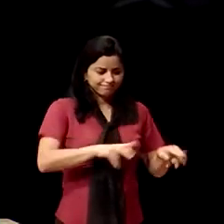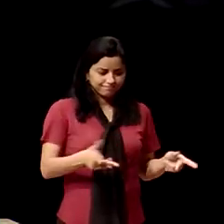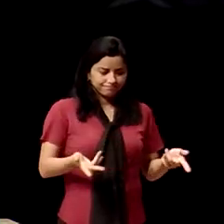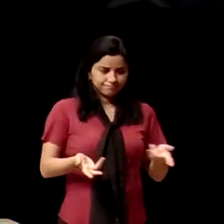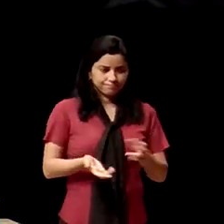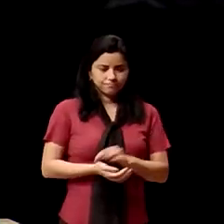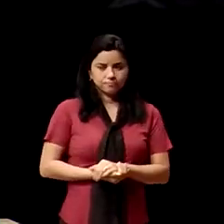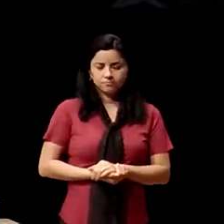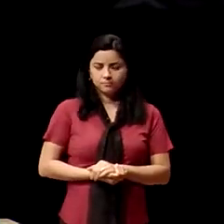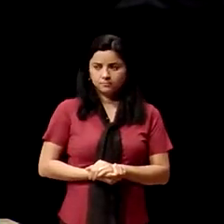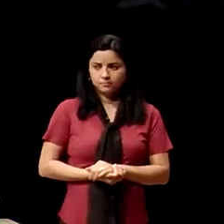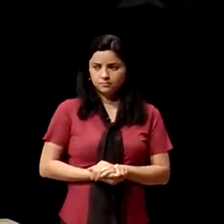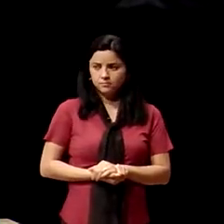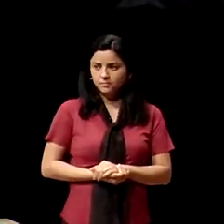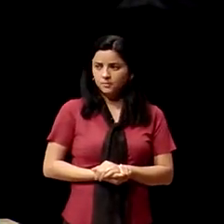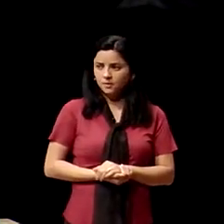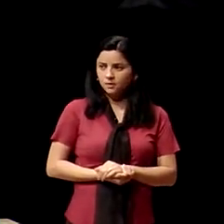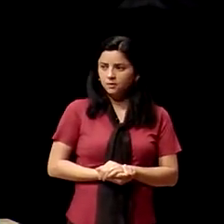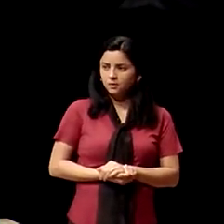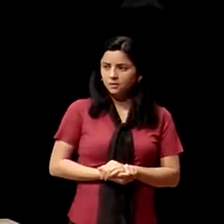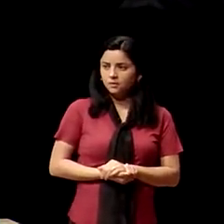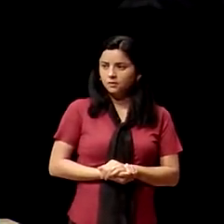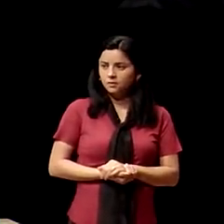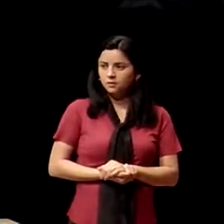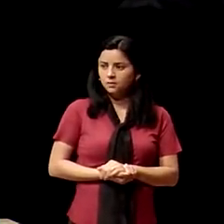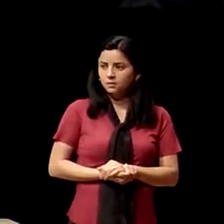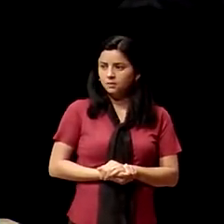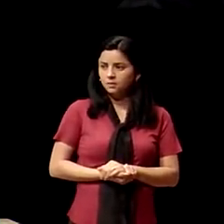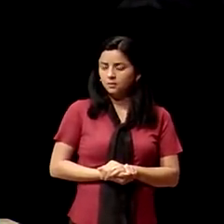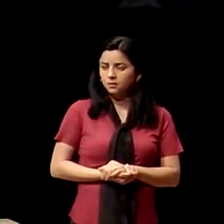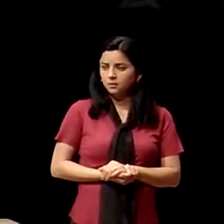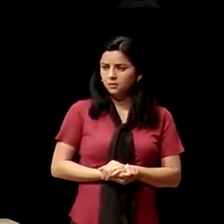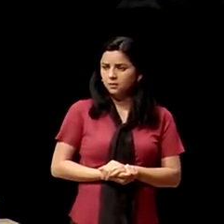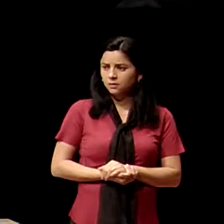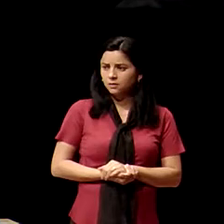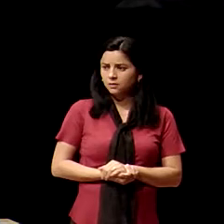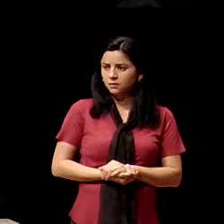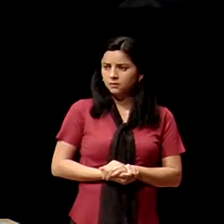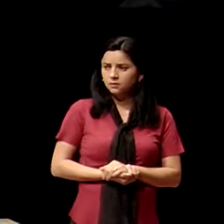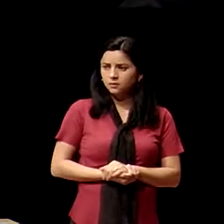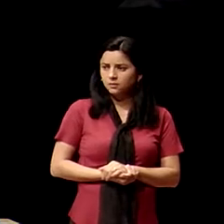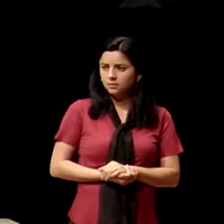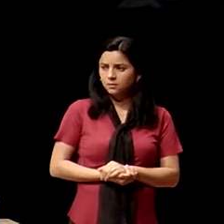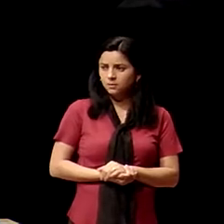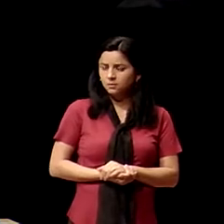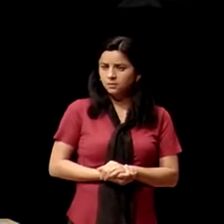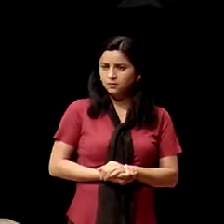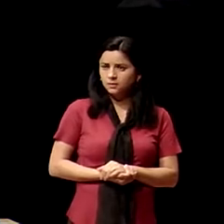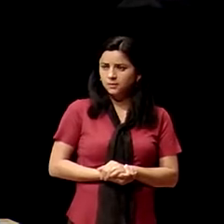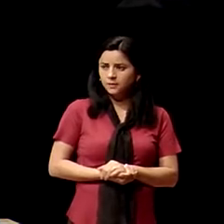these differences are linked to country-specific factors.